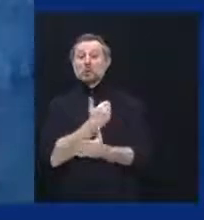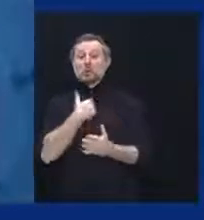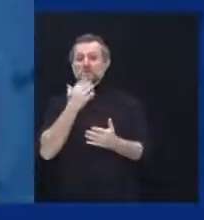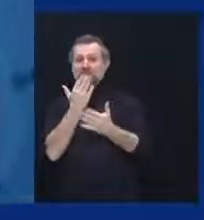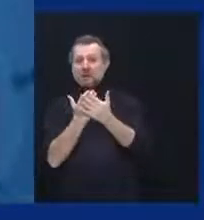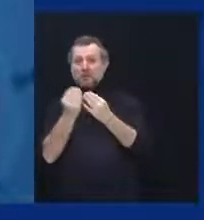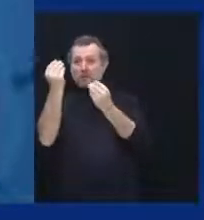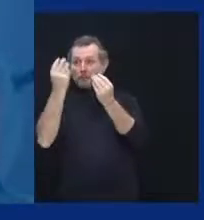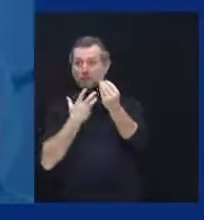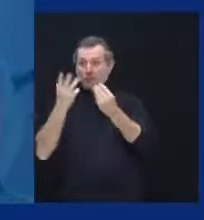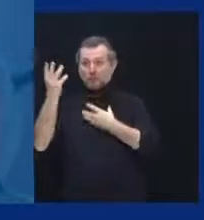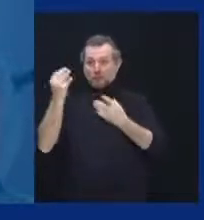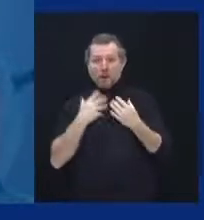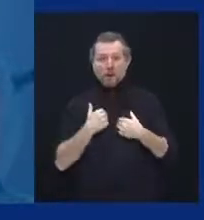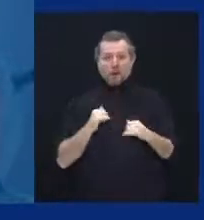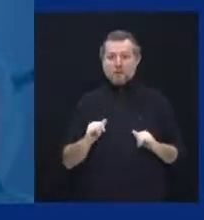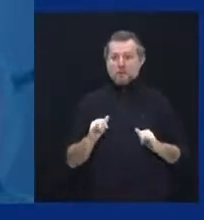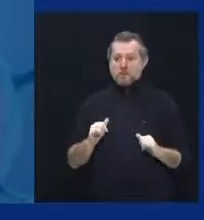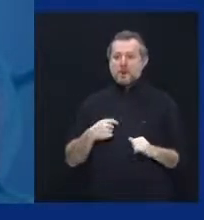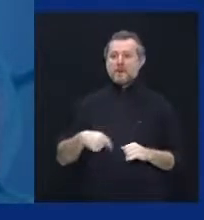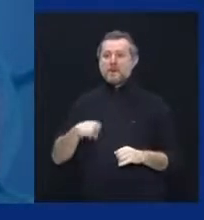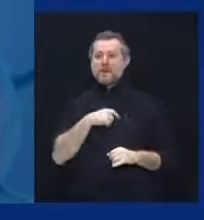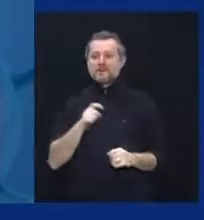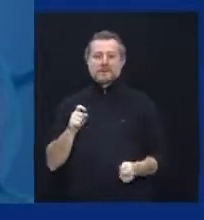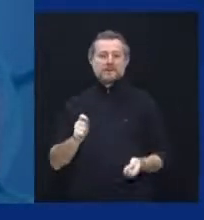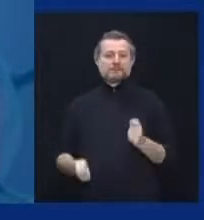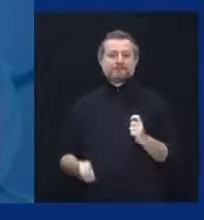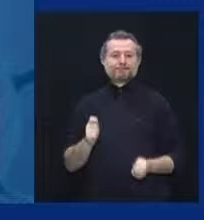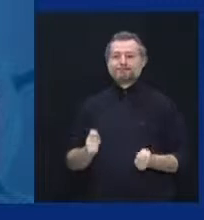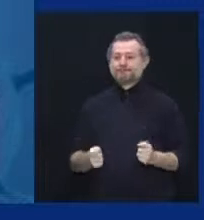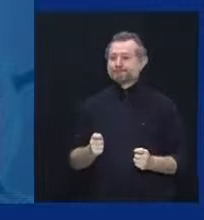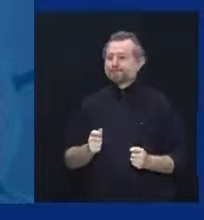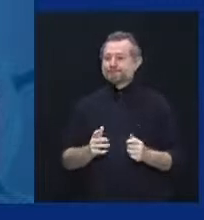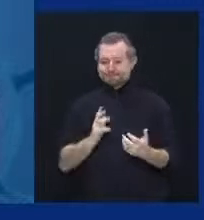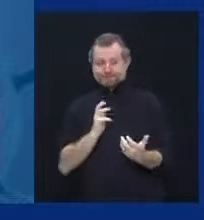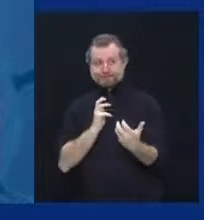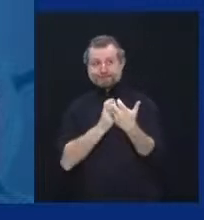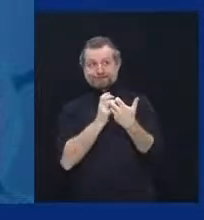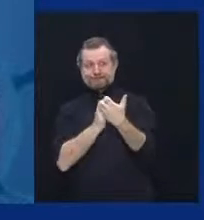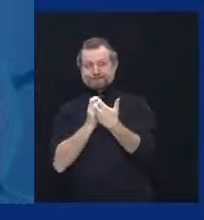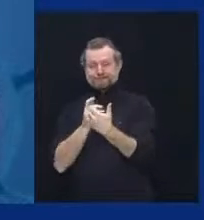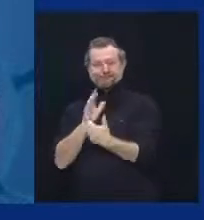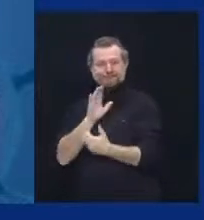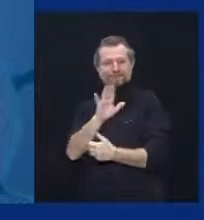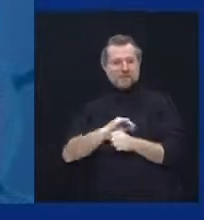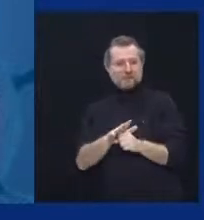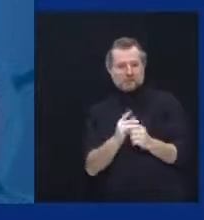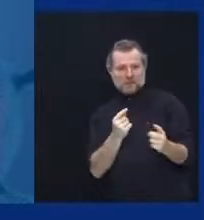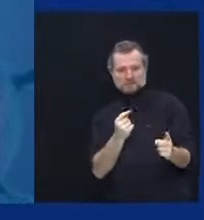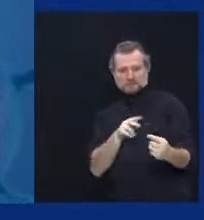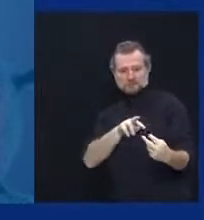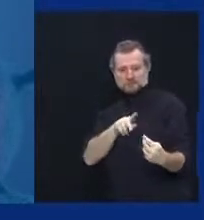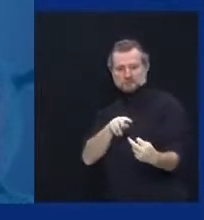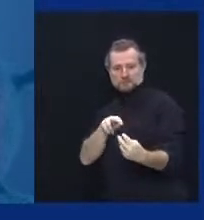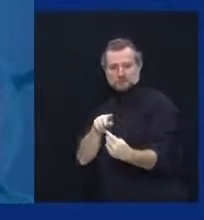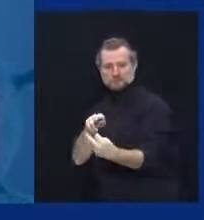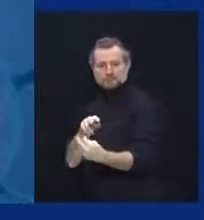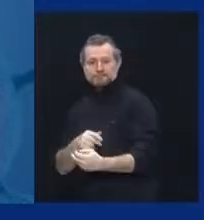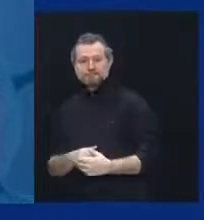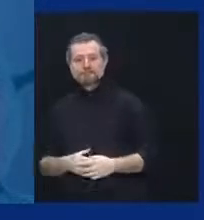change, then we will have a different situation. One fact,